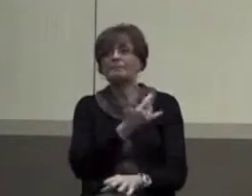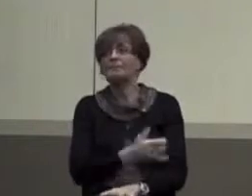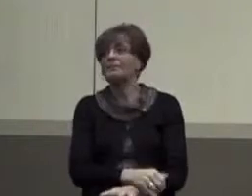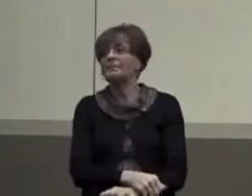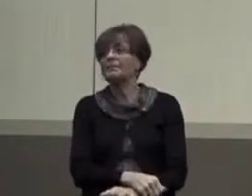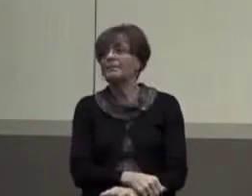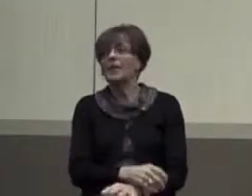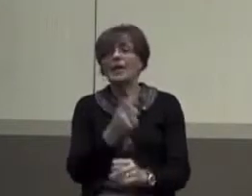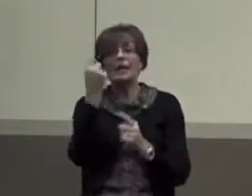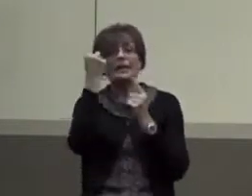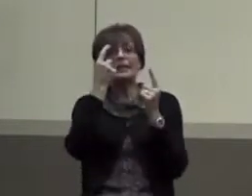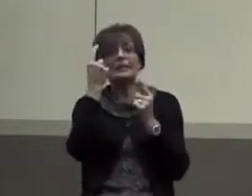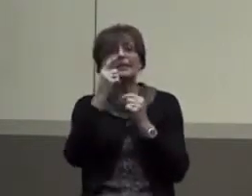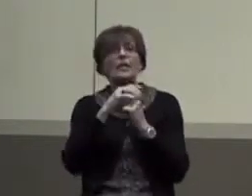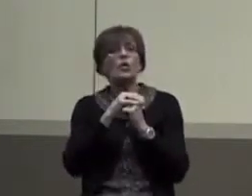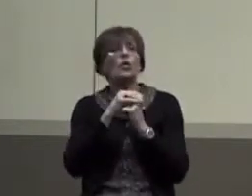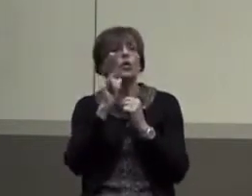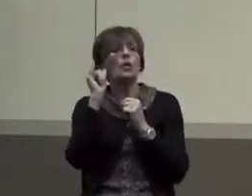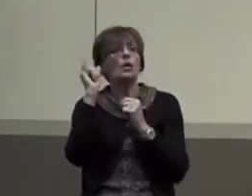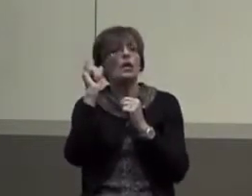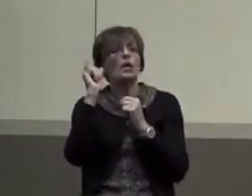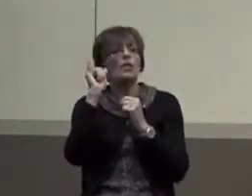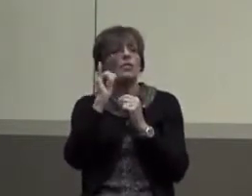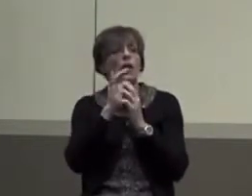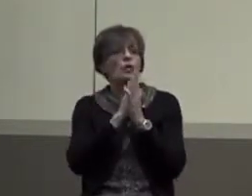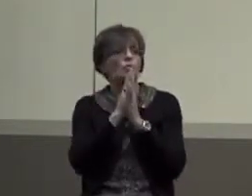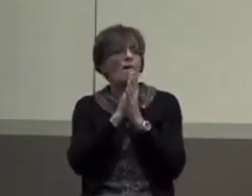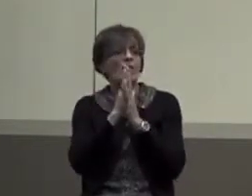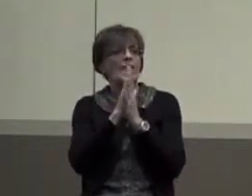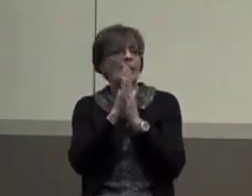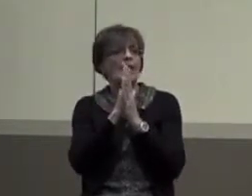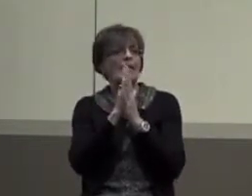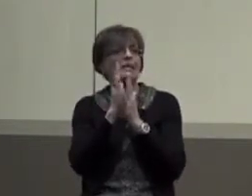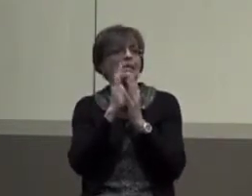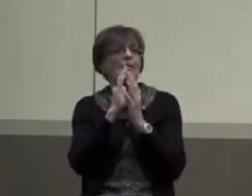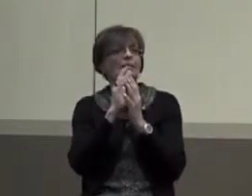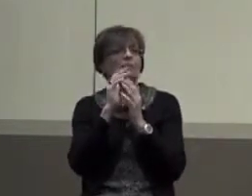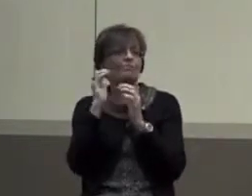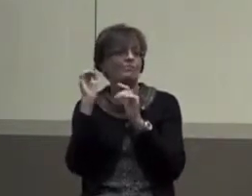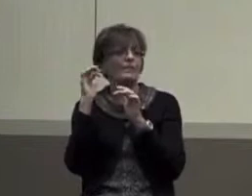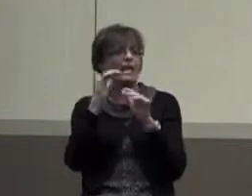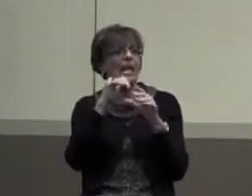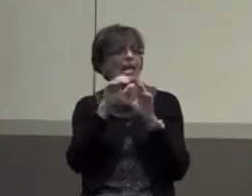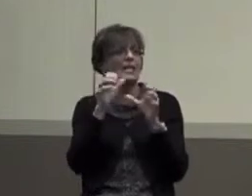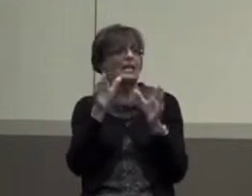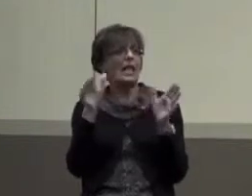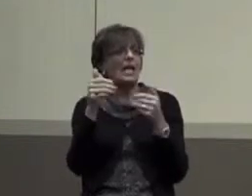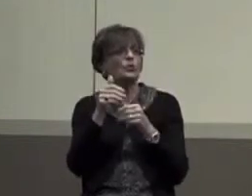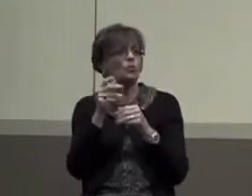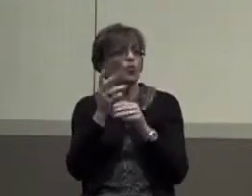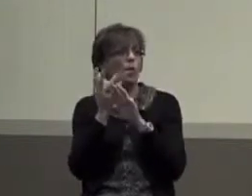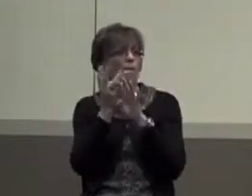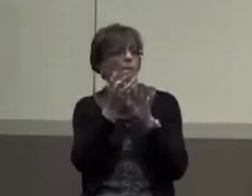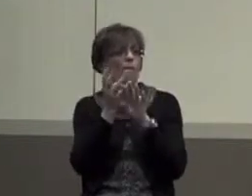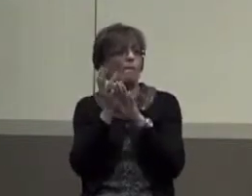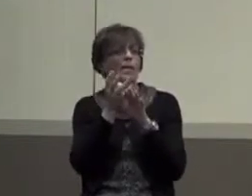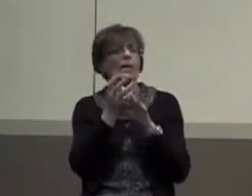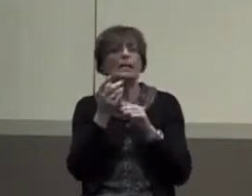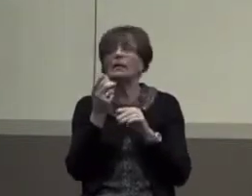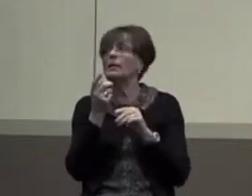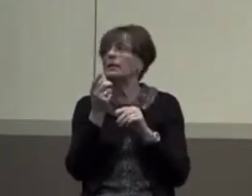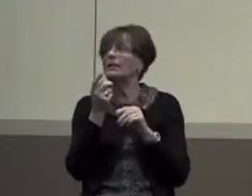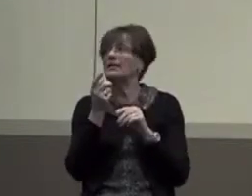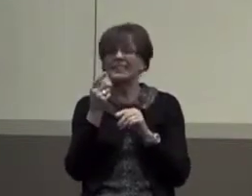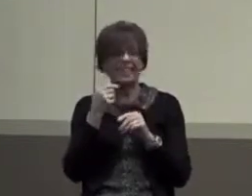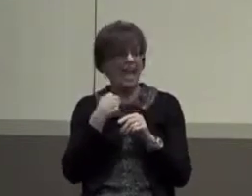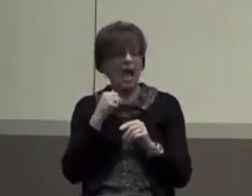Consider the flow of traffic in the classroom. I'm not sure about you guys, but I usually like to move around. I'm not moving around too much